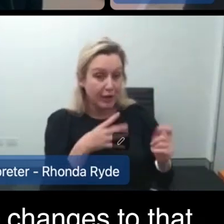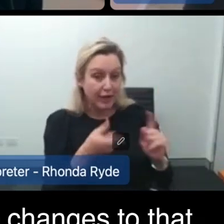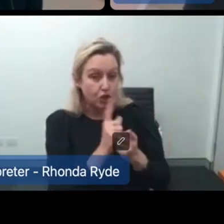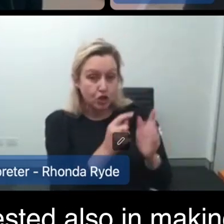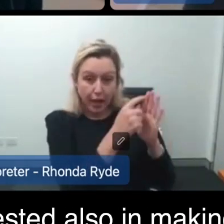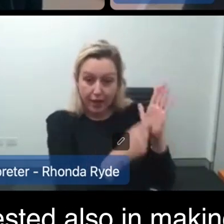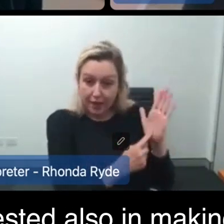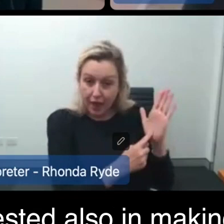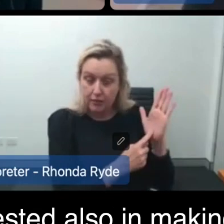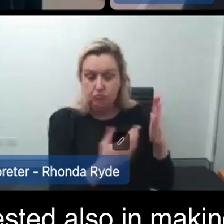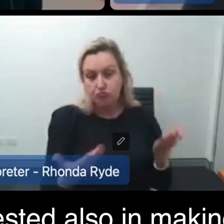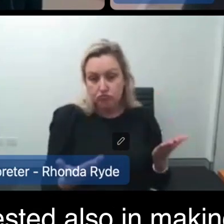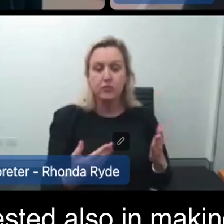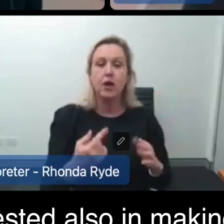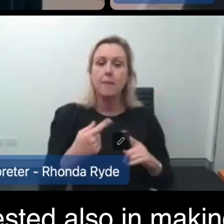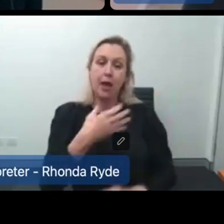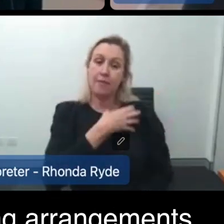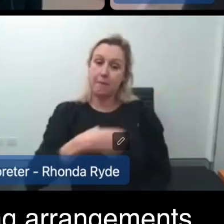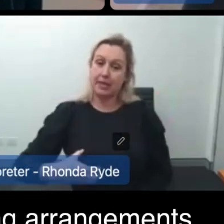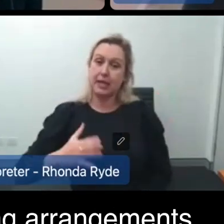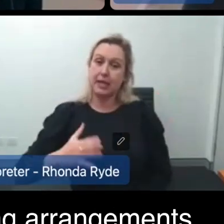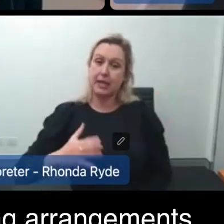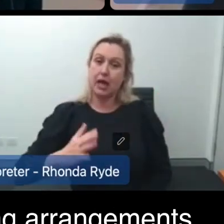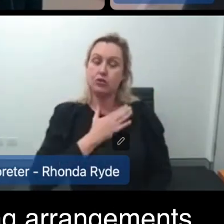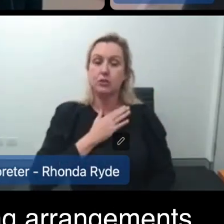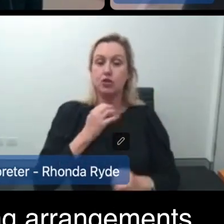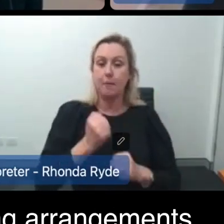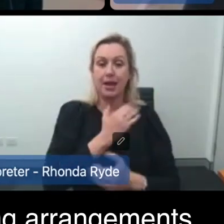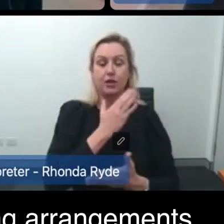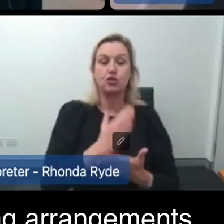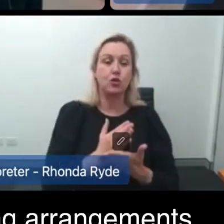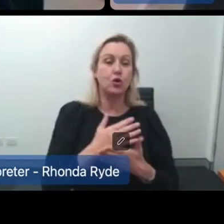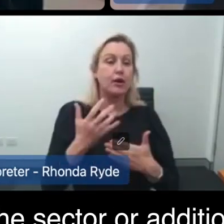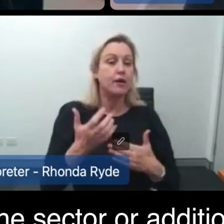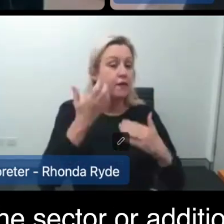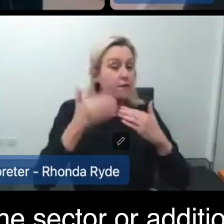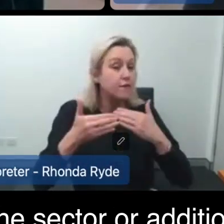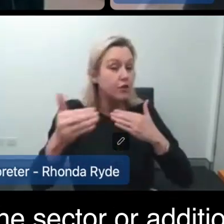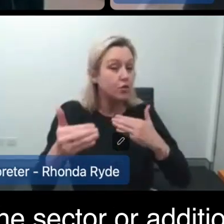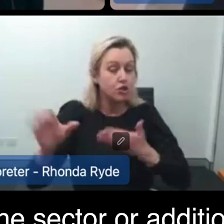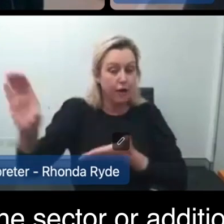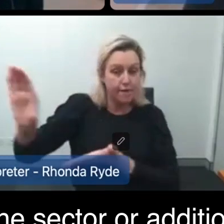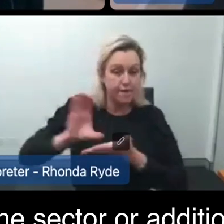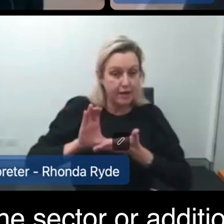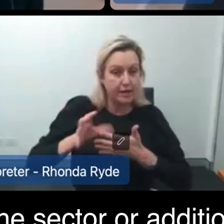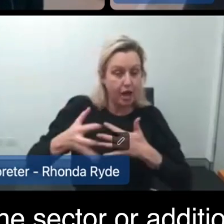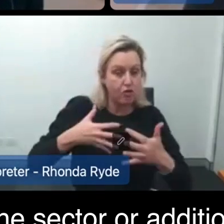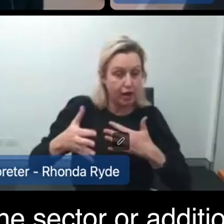that. And the Minister is very interested also in making sure that the future funding arrangements encourage an innovative